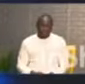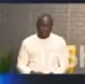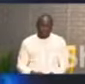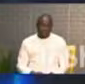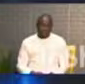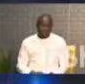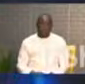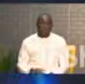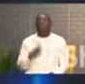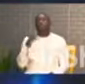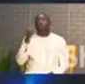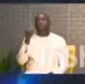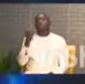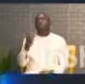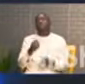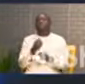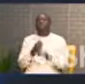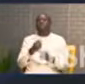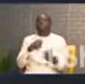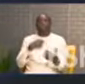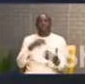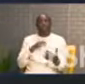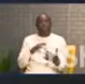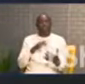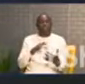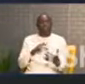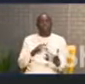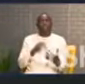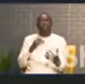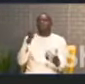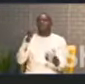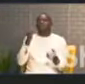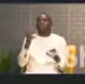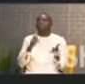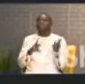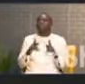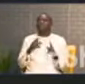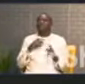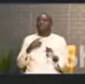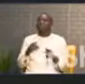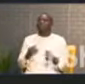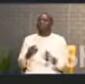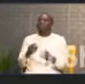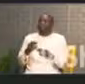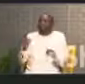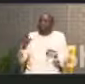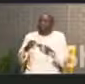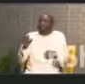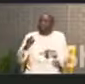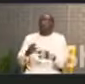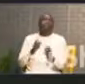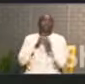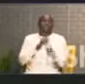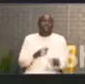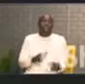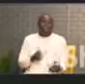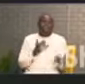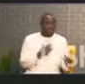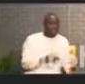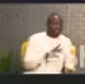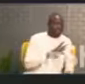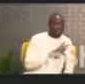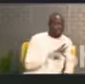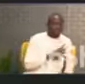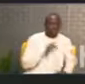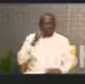Listen, for many years I studied why a lot of people have balloon results. Today you are up, tomorrow you disappear. The reason is